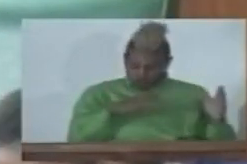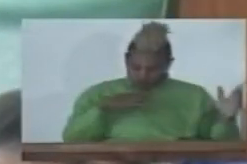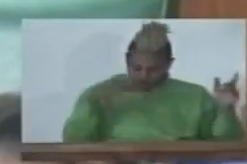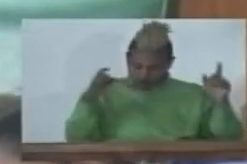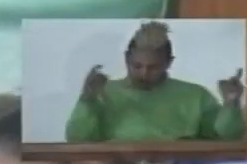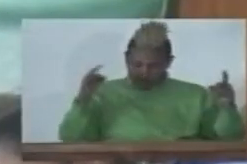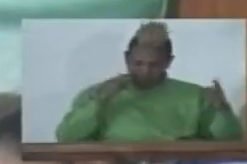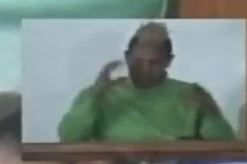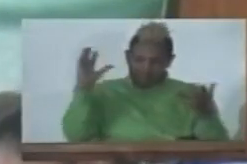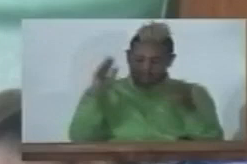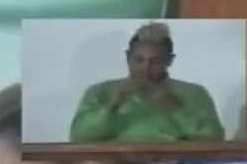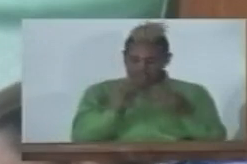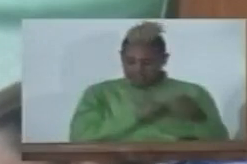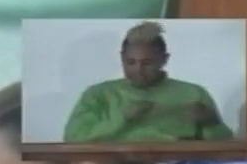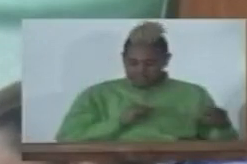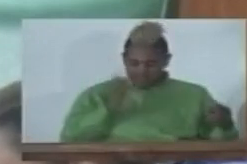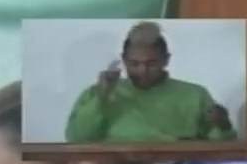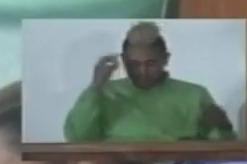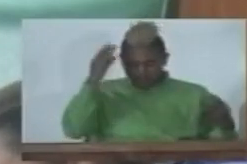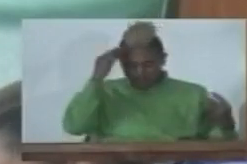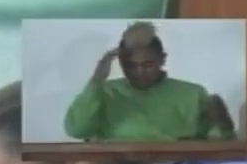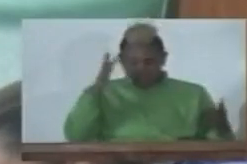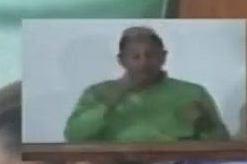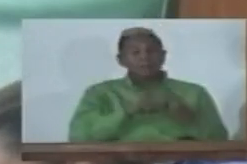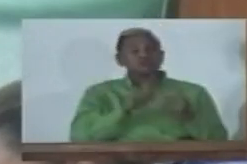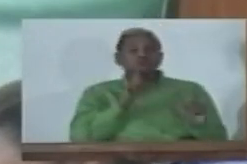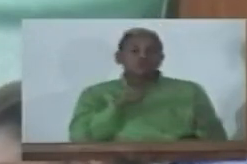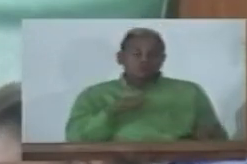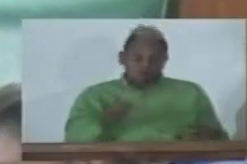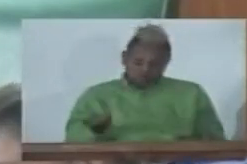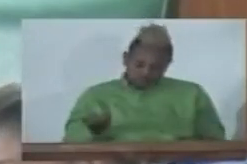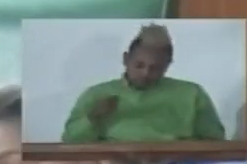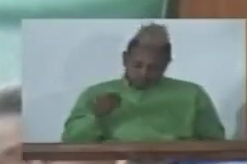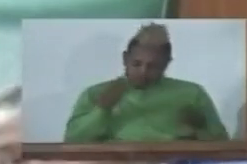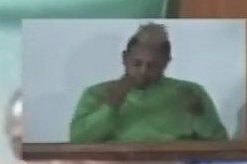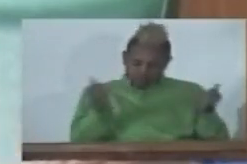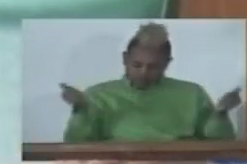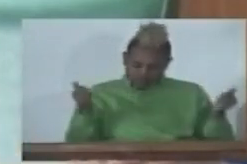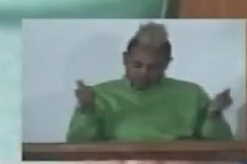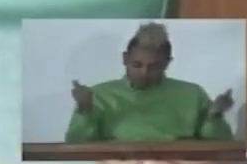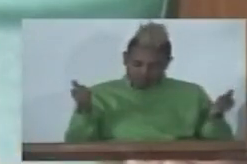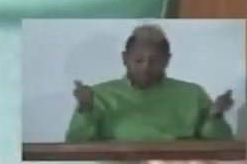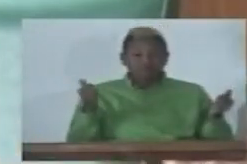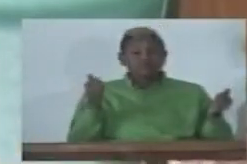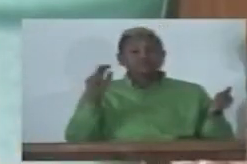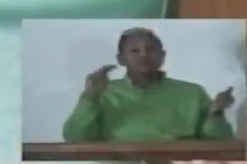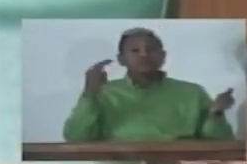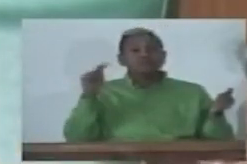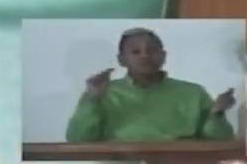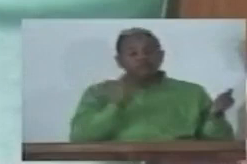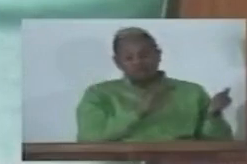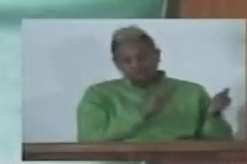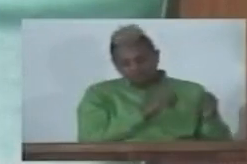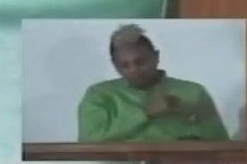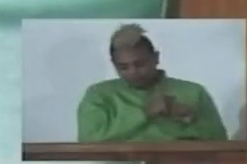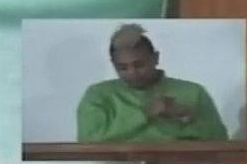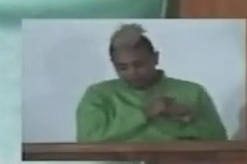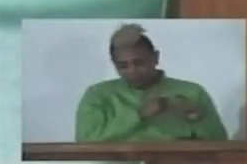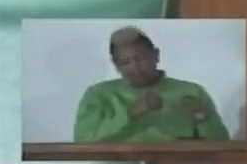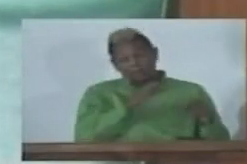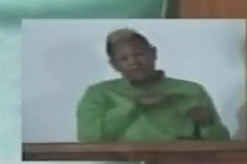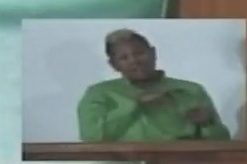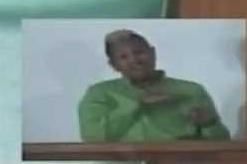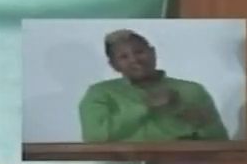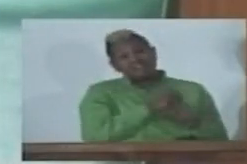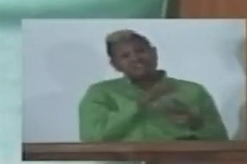Senate for consideration and report. Be it resolved that the National Housing Trust, Housing Benefits,